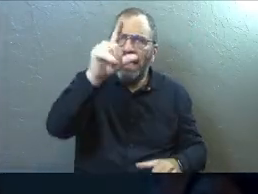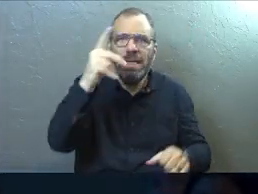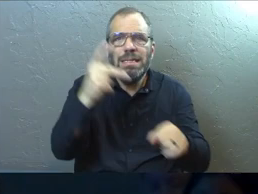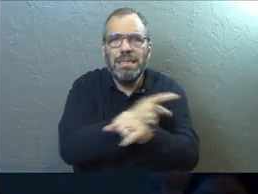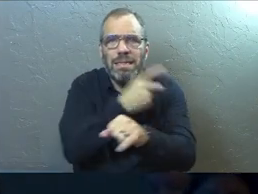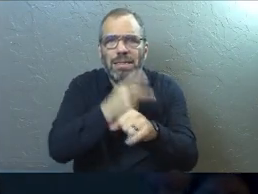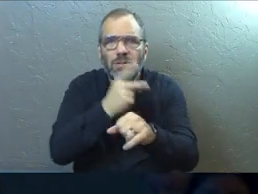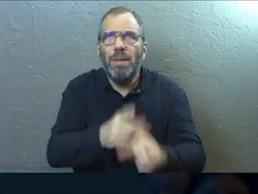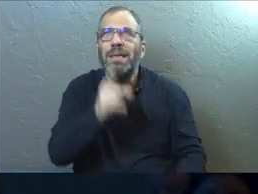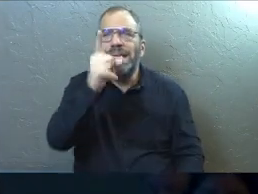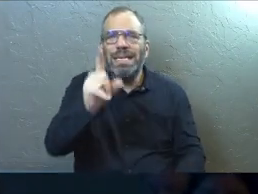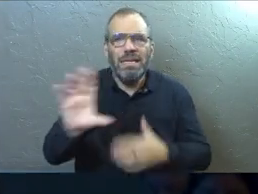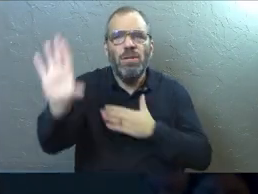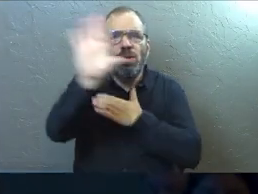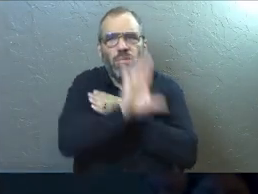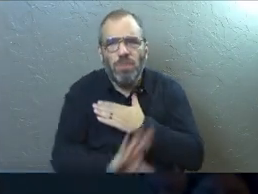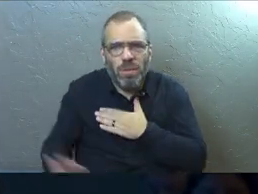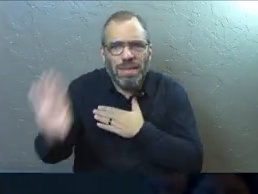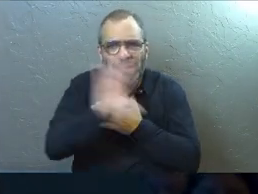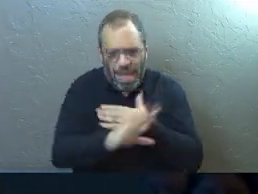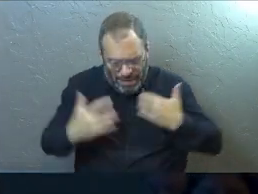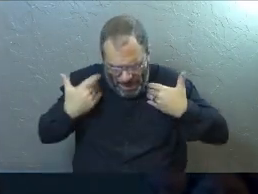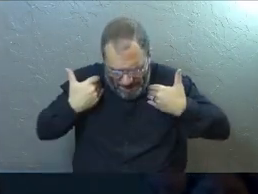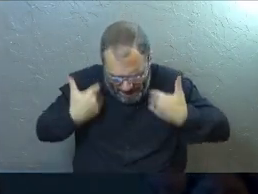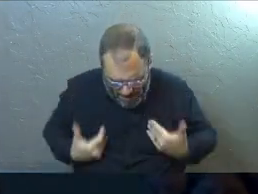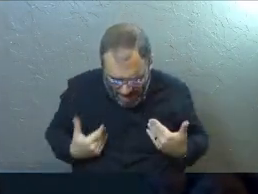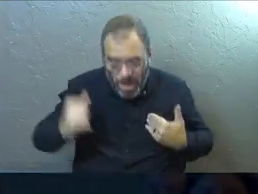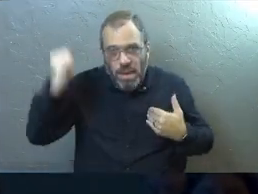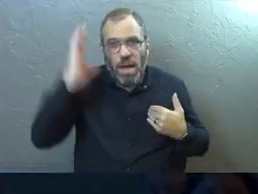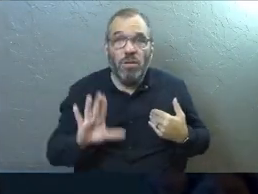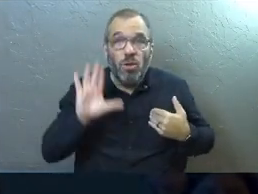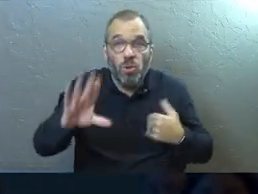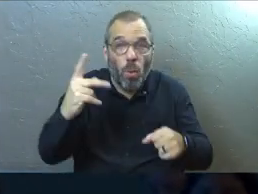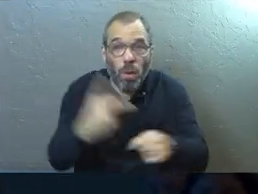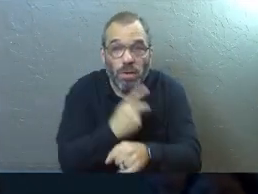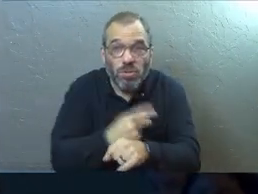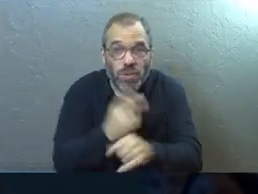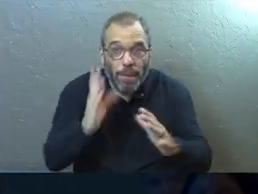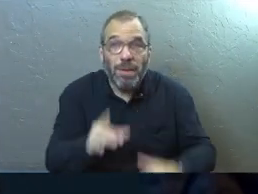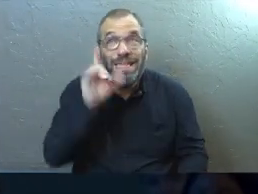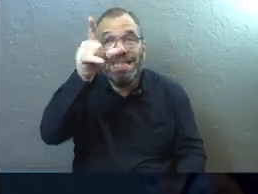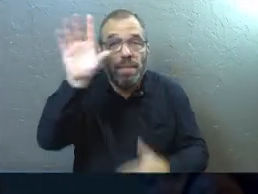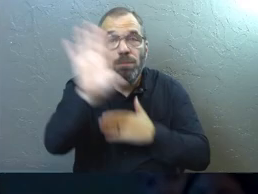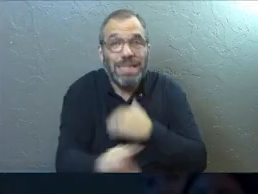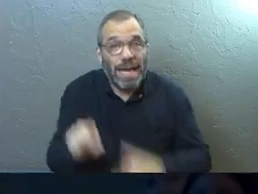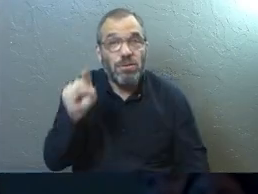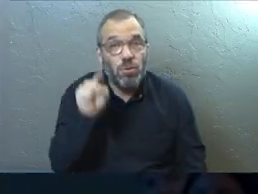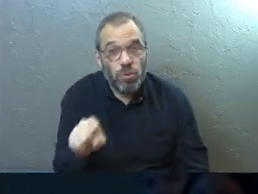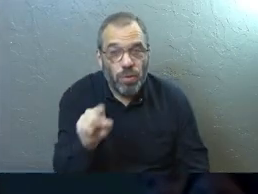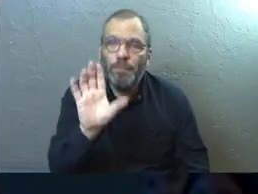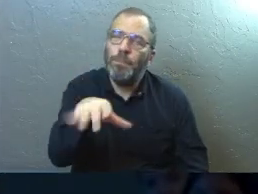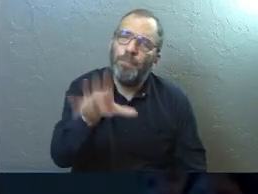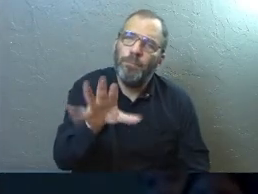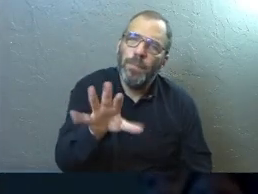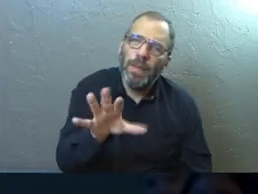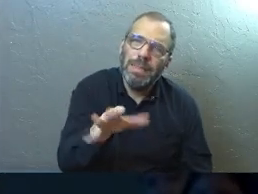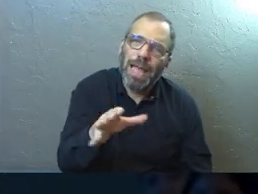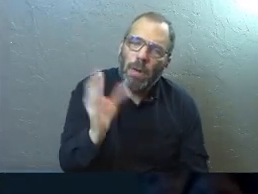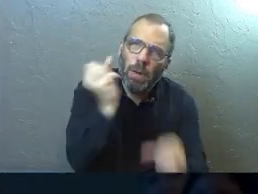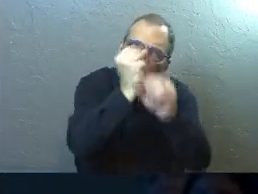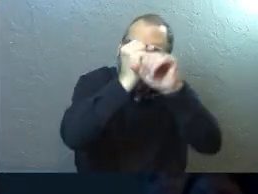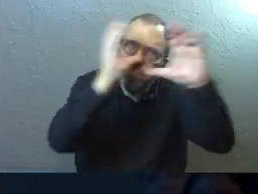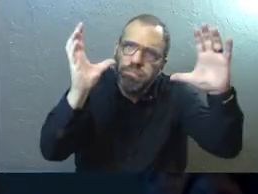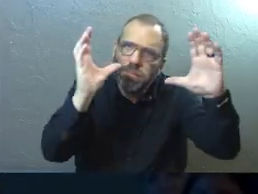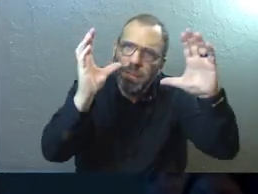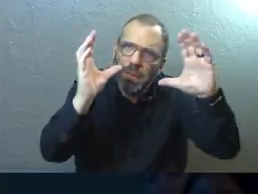a shepherd, and he protects me. God is your shepherd, and he protects you. I want us to see that and feel that